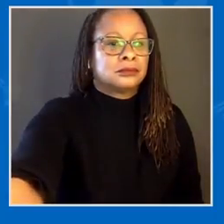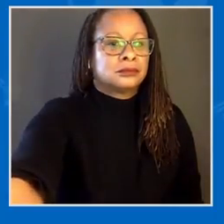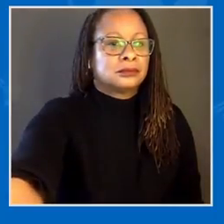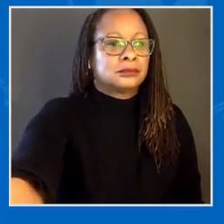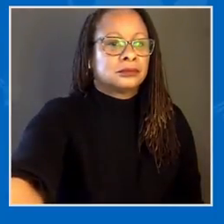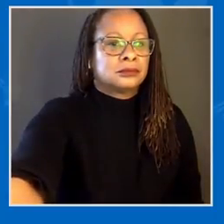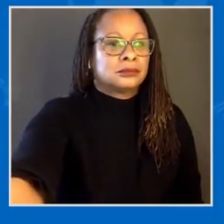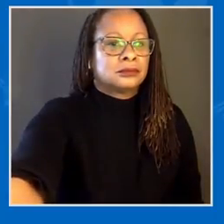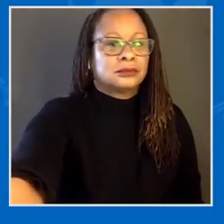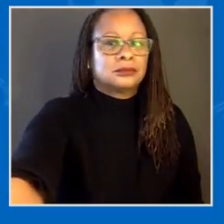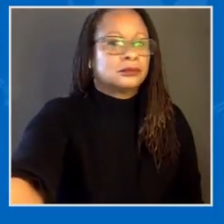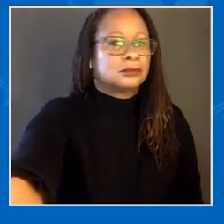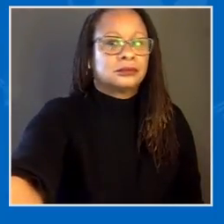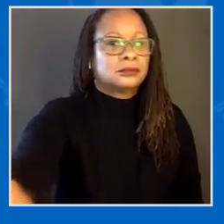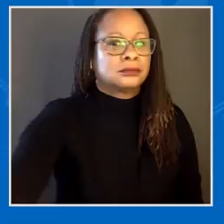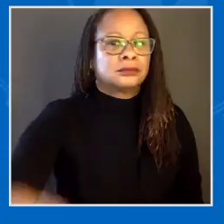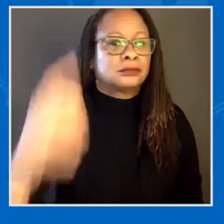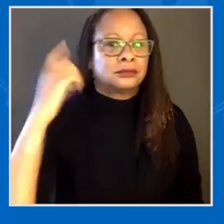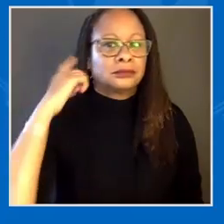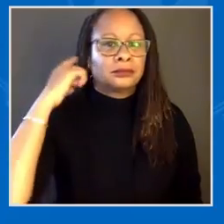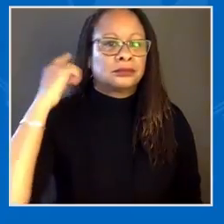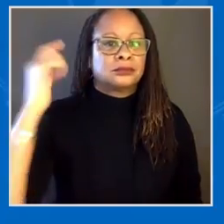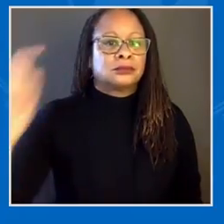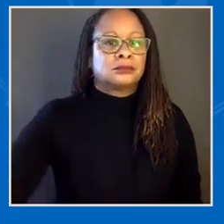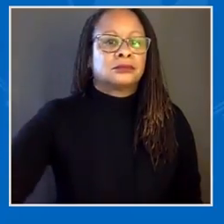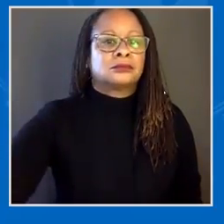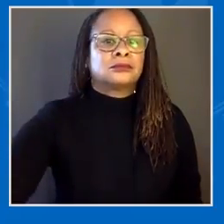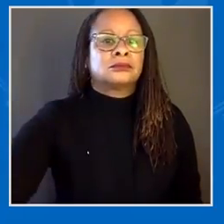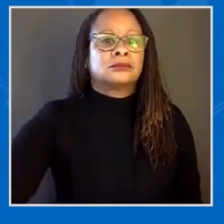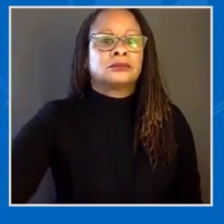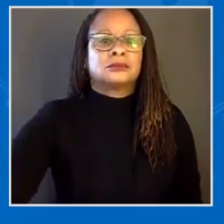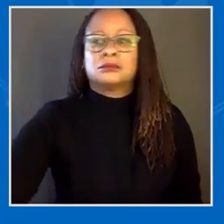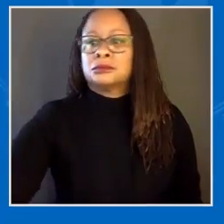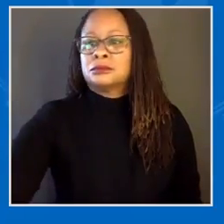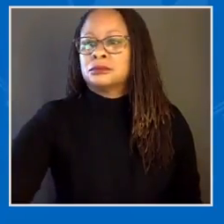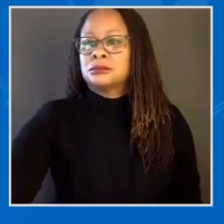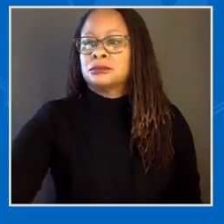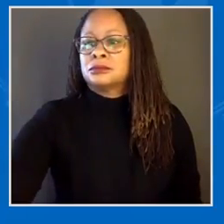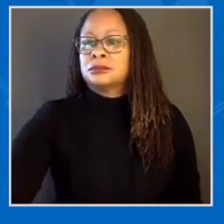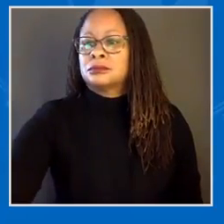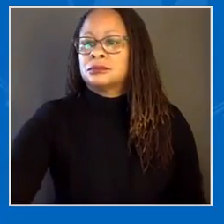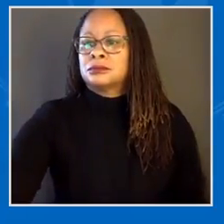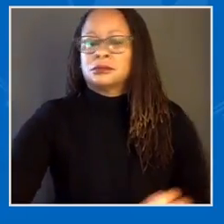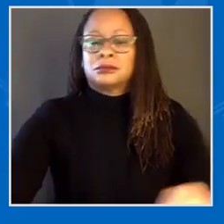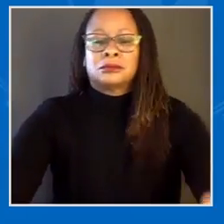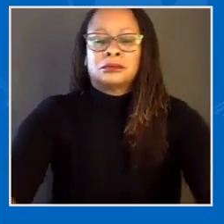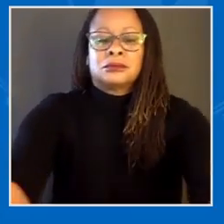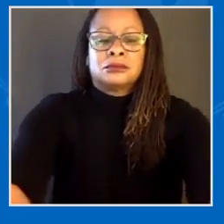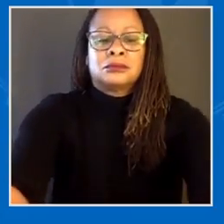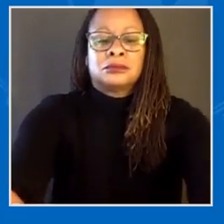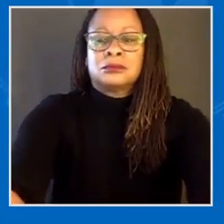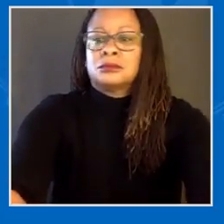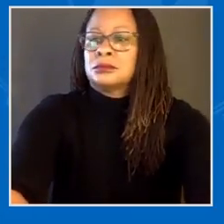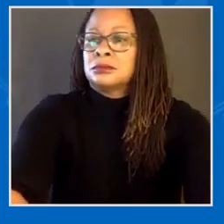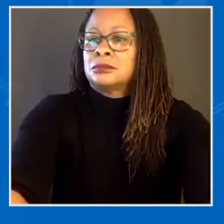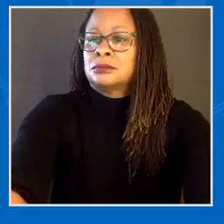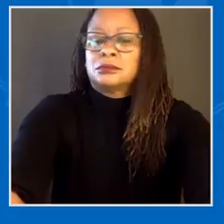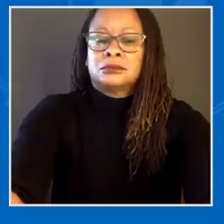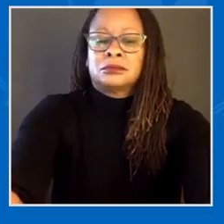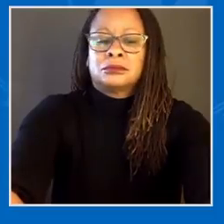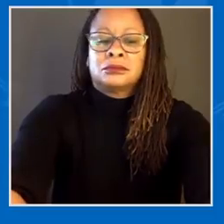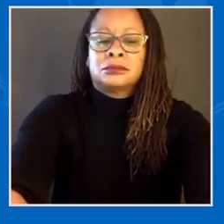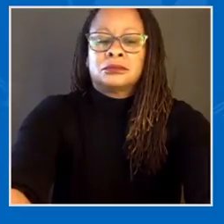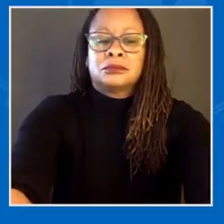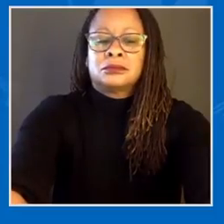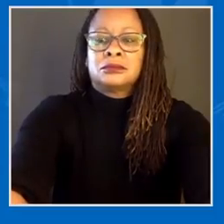Well, good afternoon, everyone. Today, I'm pleased to announce nominations and staff for critical